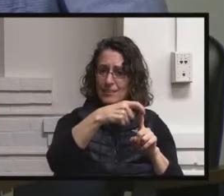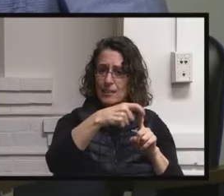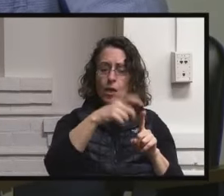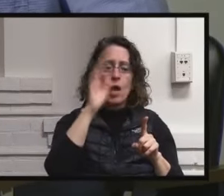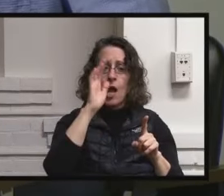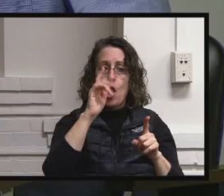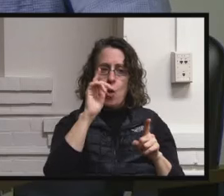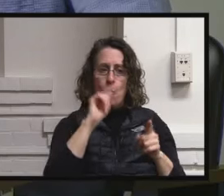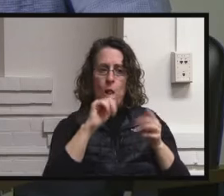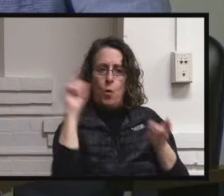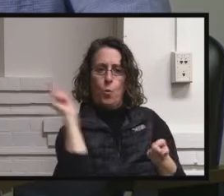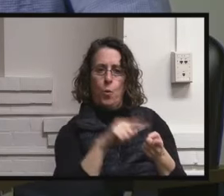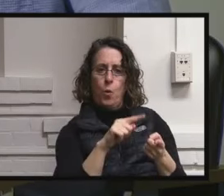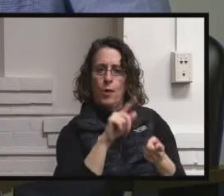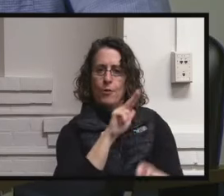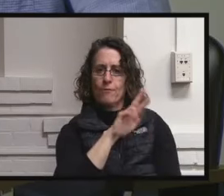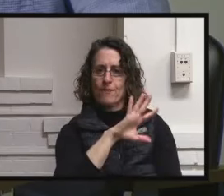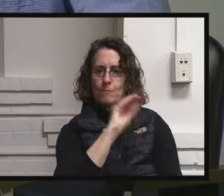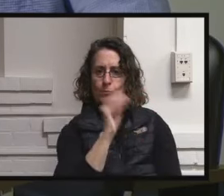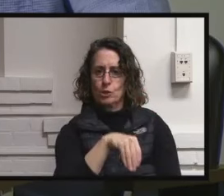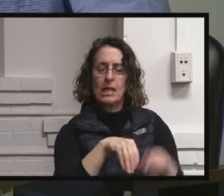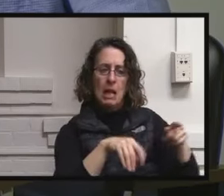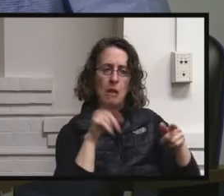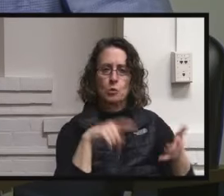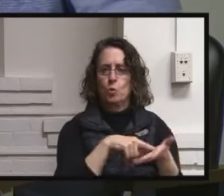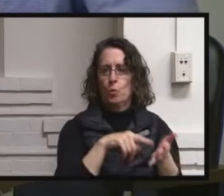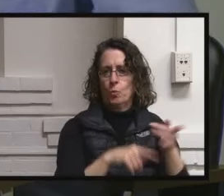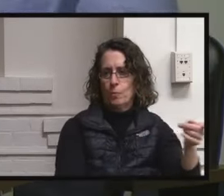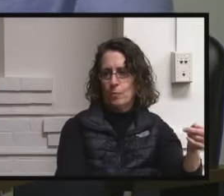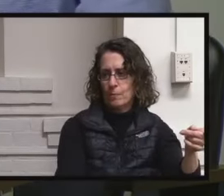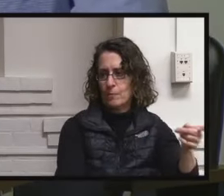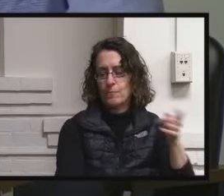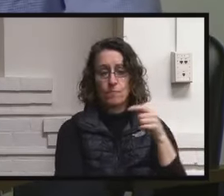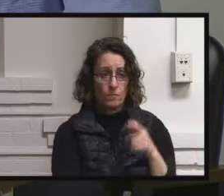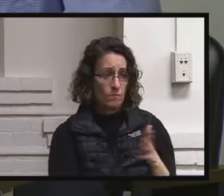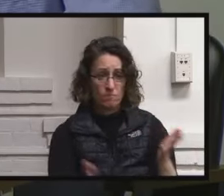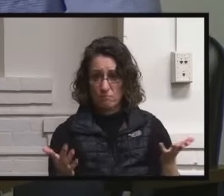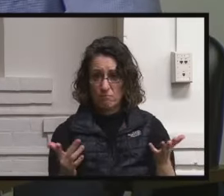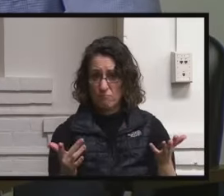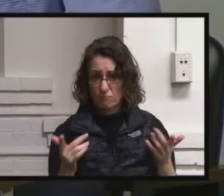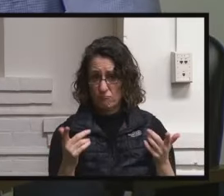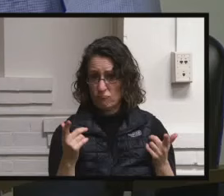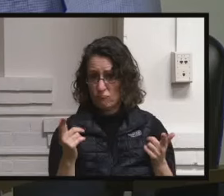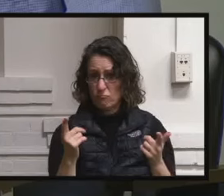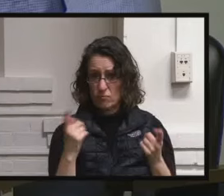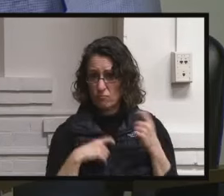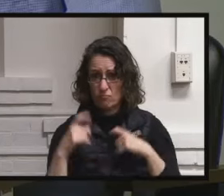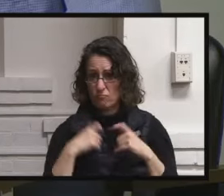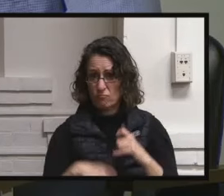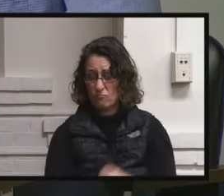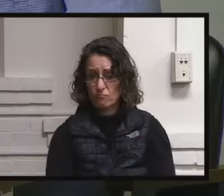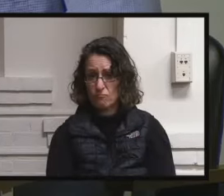Those are the terms of the real estate tax stabilization agreement. Are there any specific questions about that agreement?